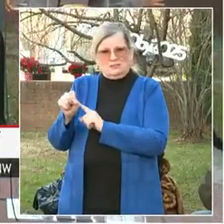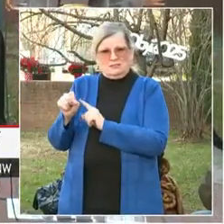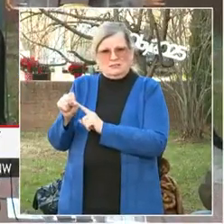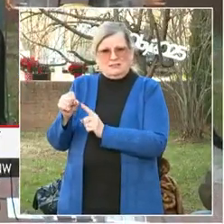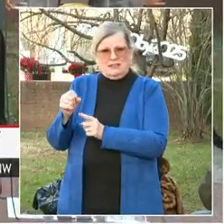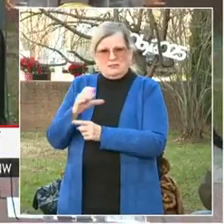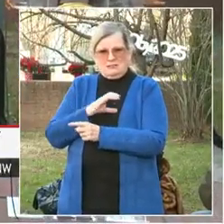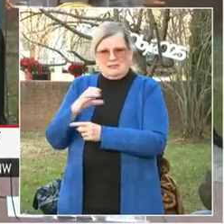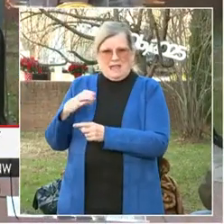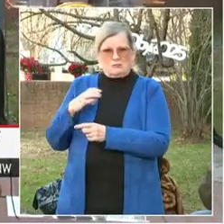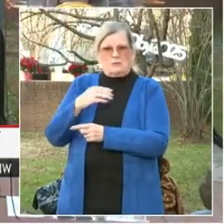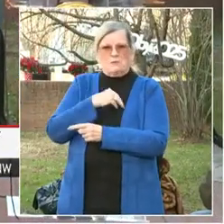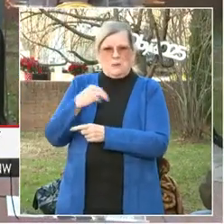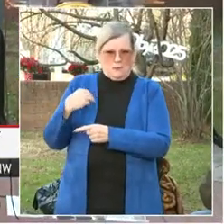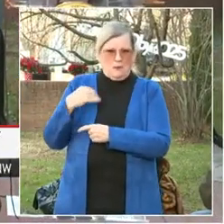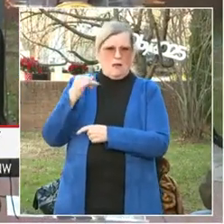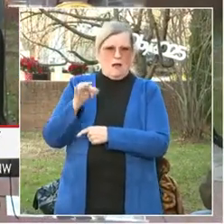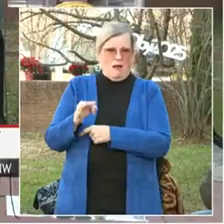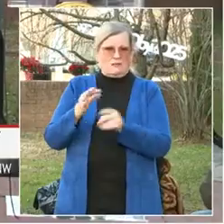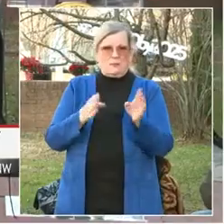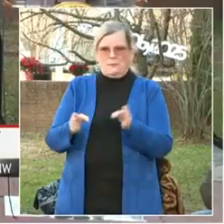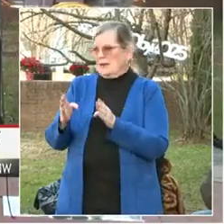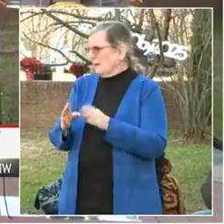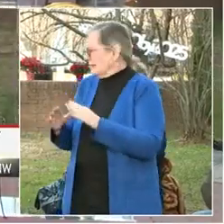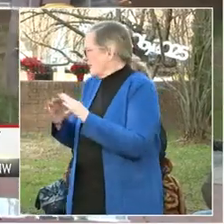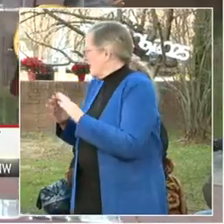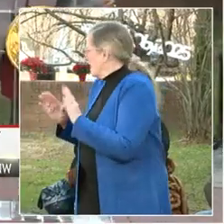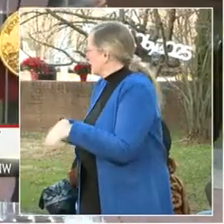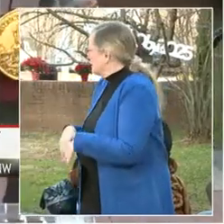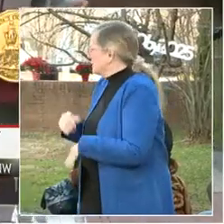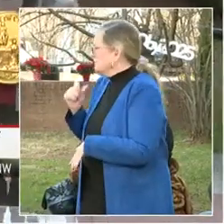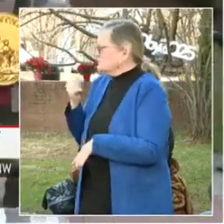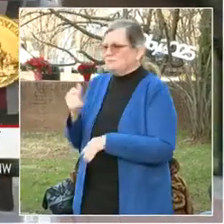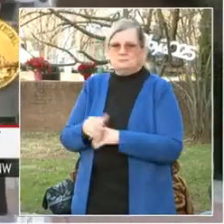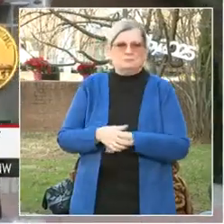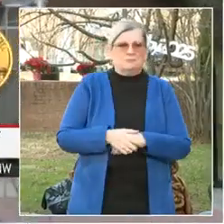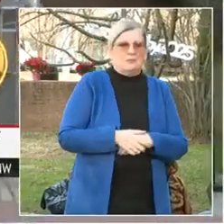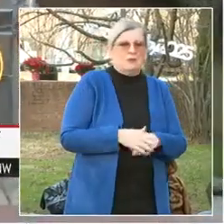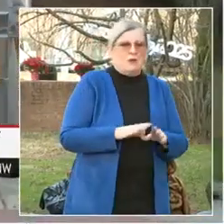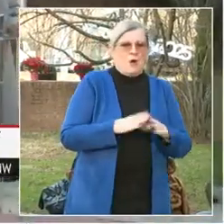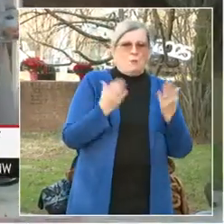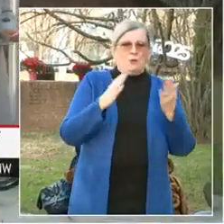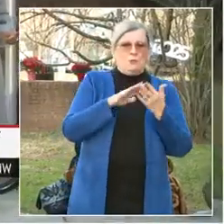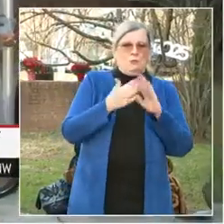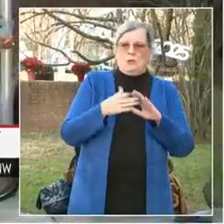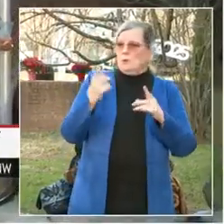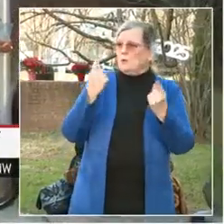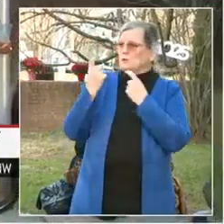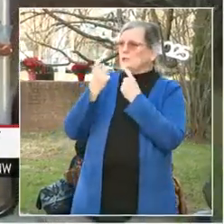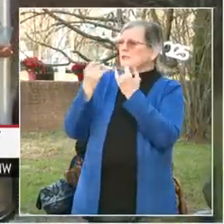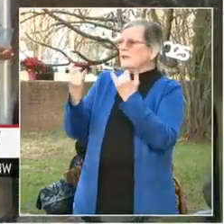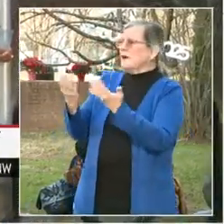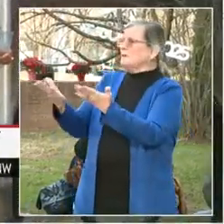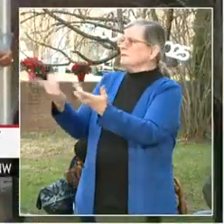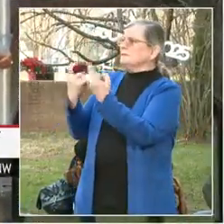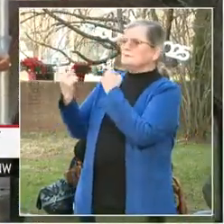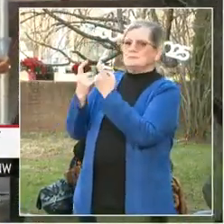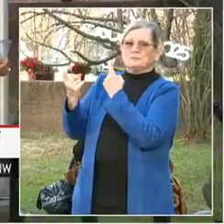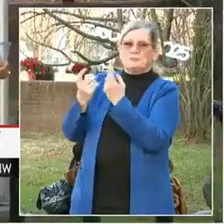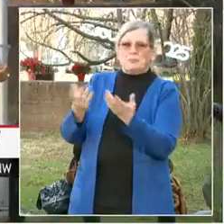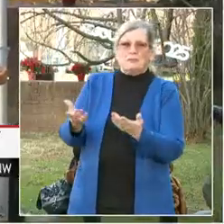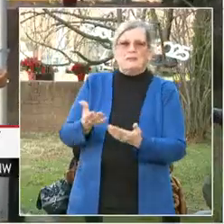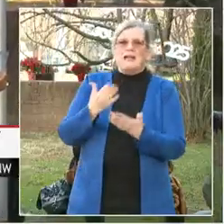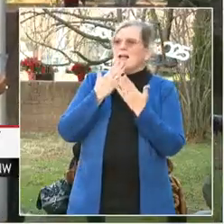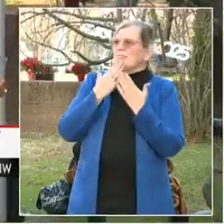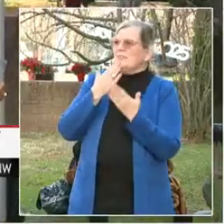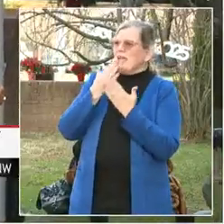other press questions? All right, community questions. Yes, ma'am. Thank you, Mayor. It's a pleasure to see you, and thank